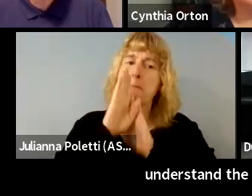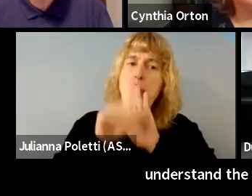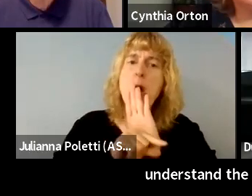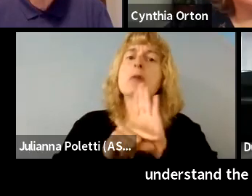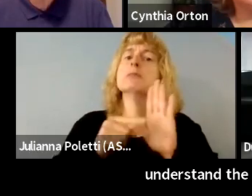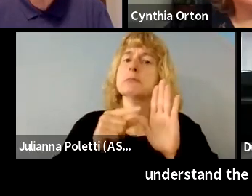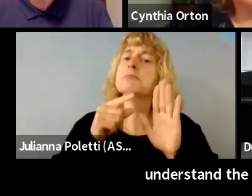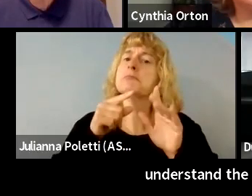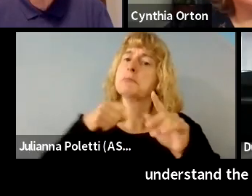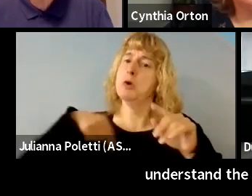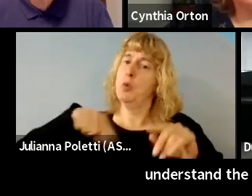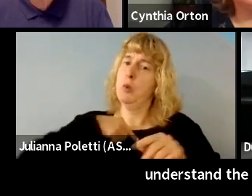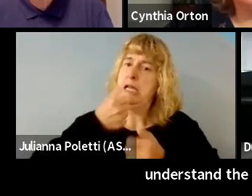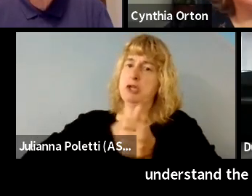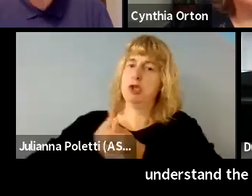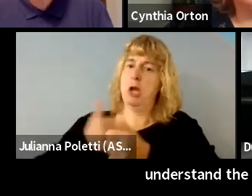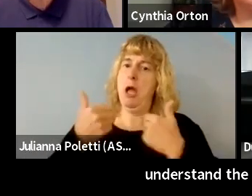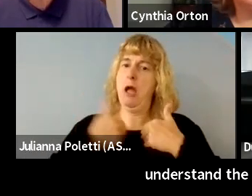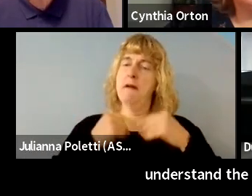the different positions that we